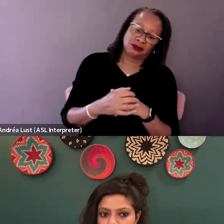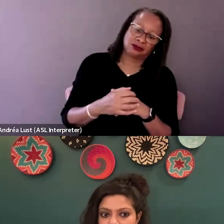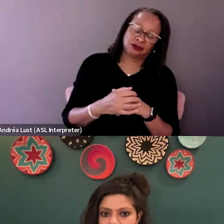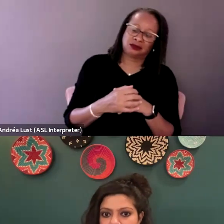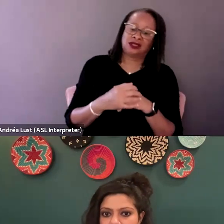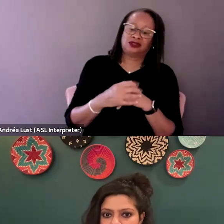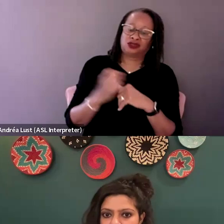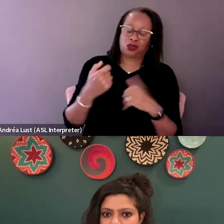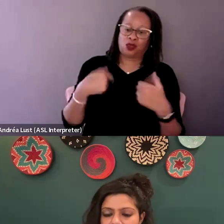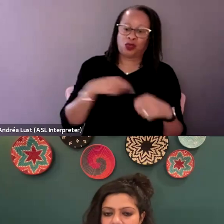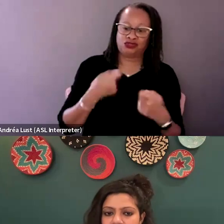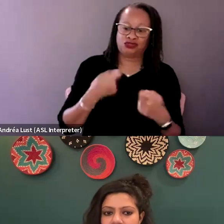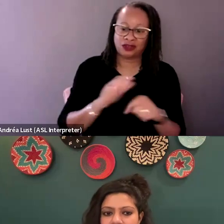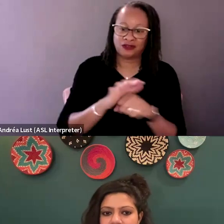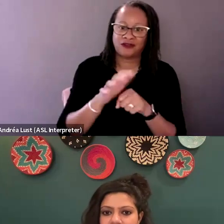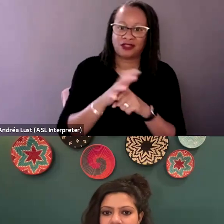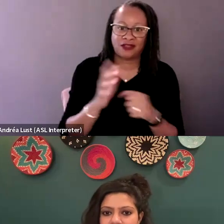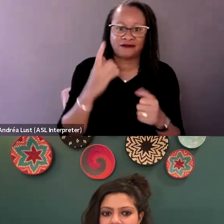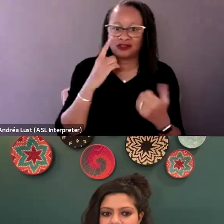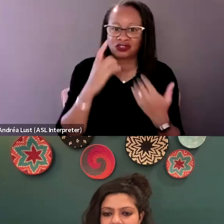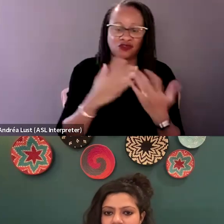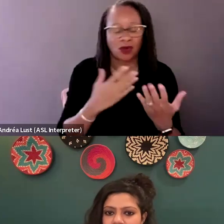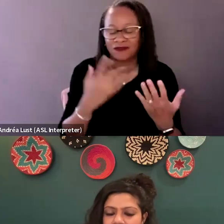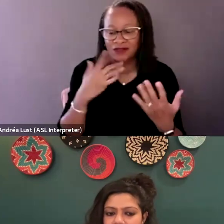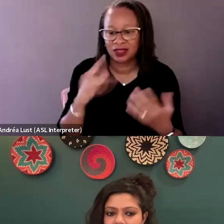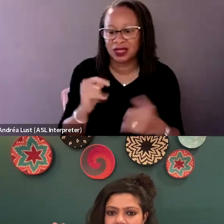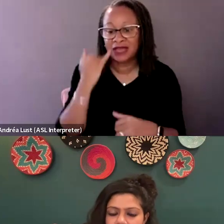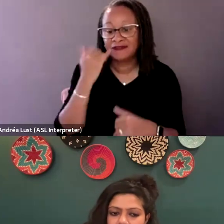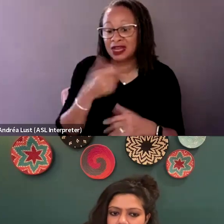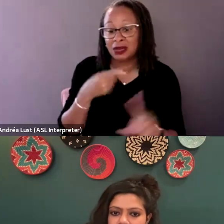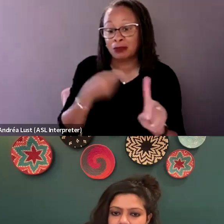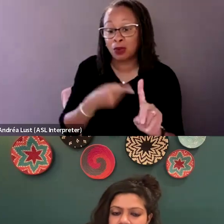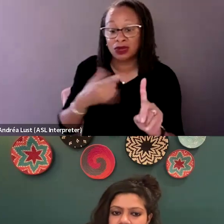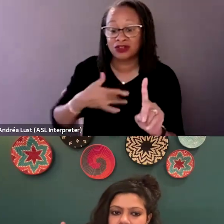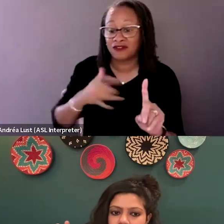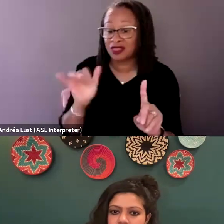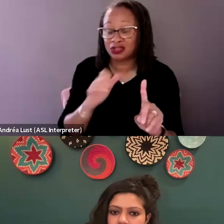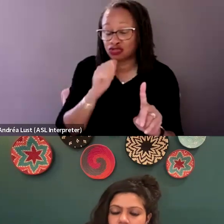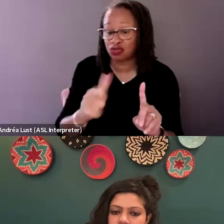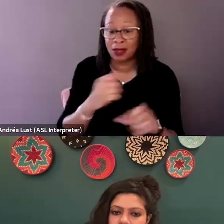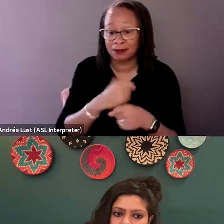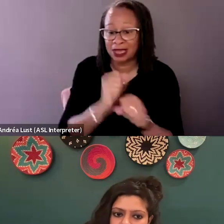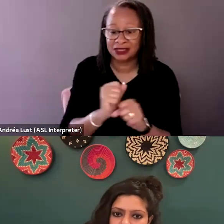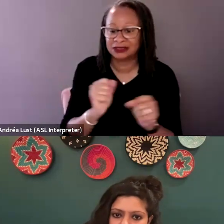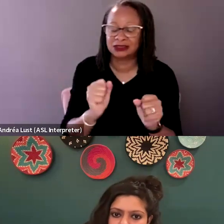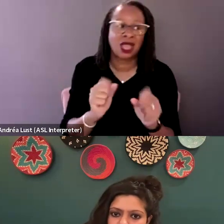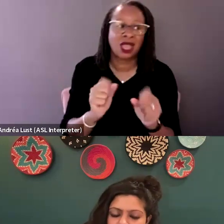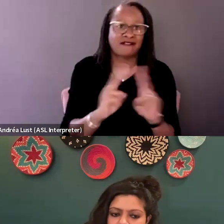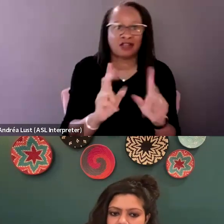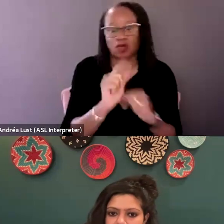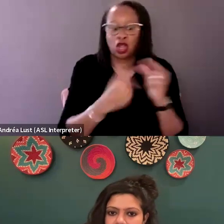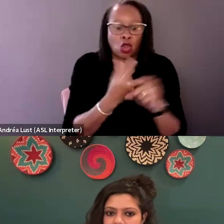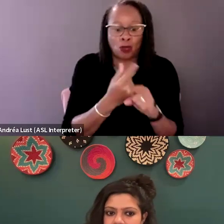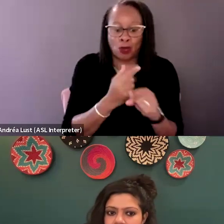highly imperfect hygiene toolkit for me is to try and so I am not doing a non-fiction film right now.